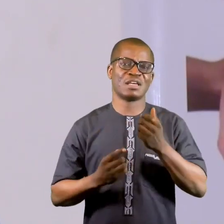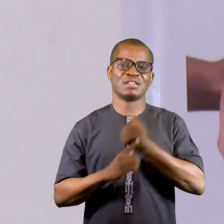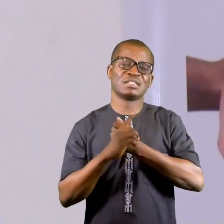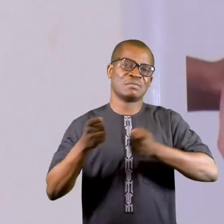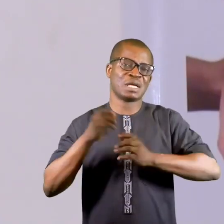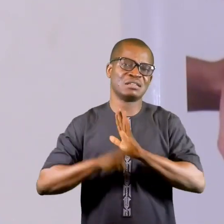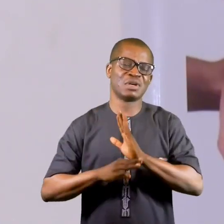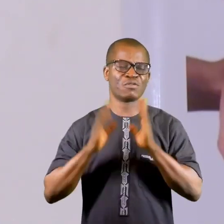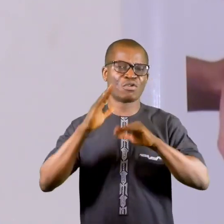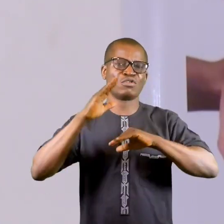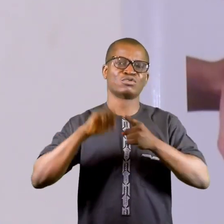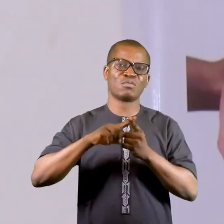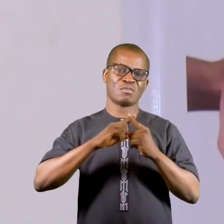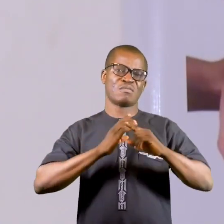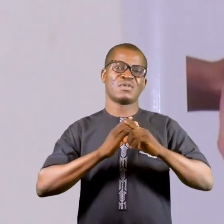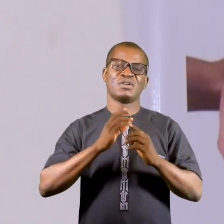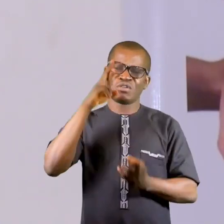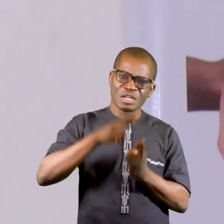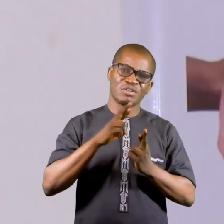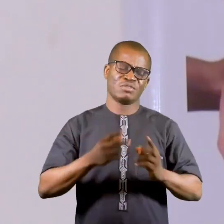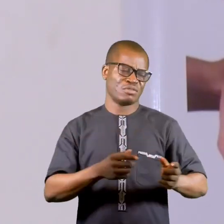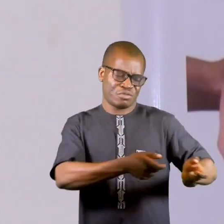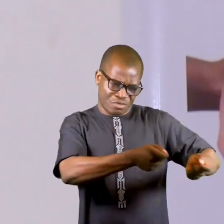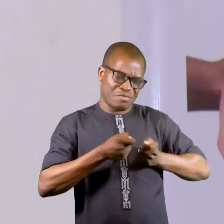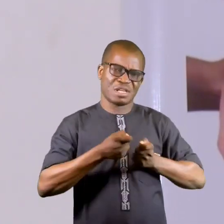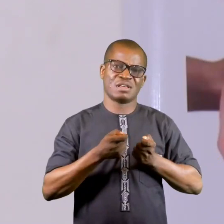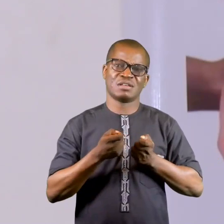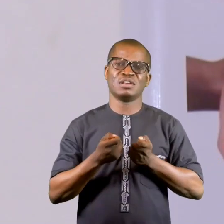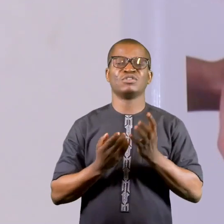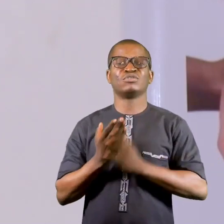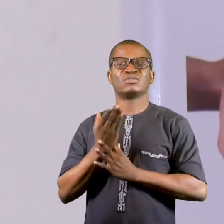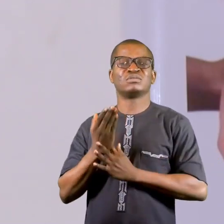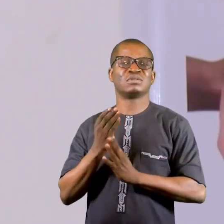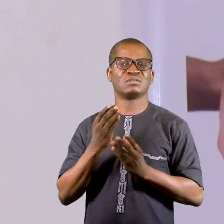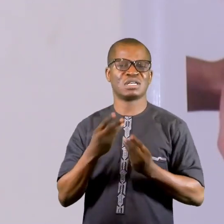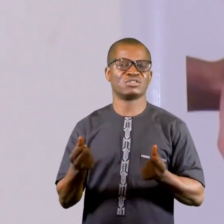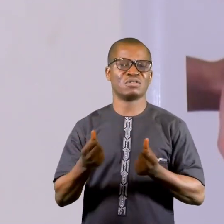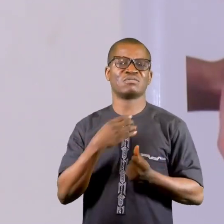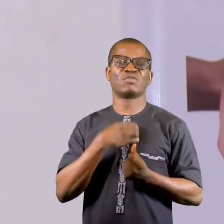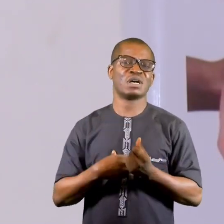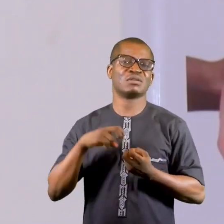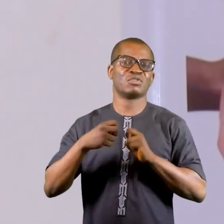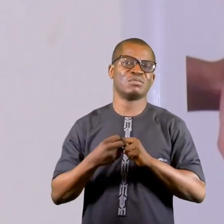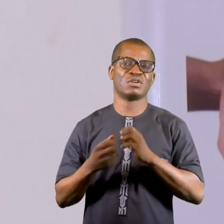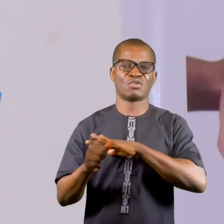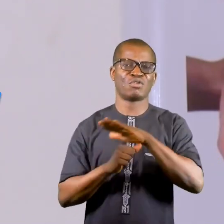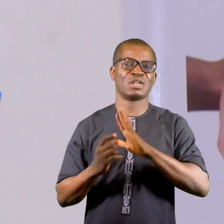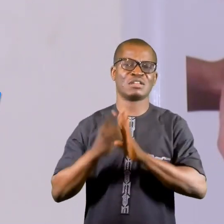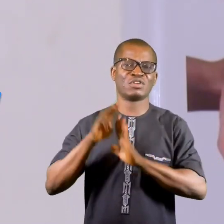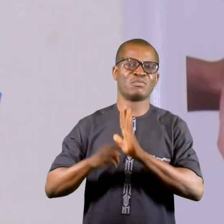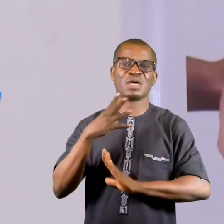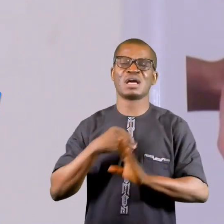poised to prevent trafficking by addressing poverty, underdevelopment, and lack of equal